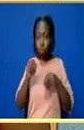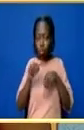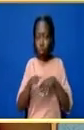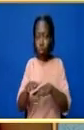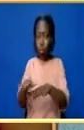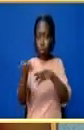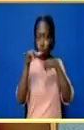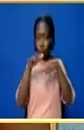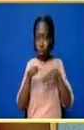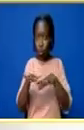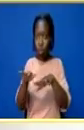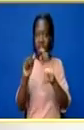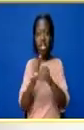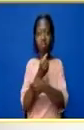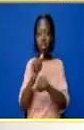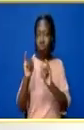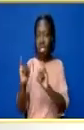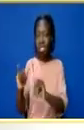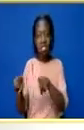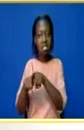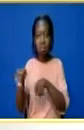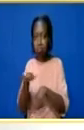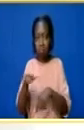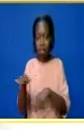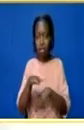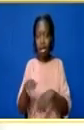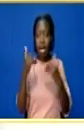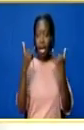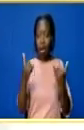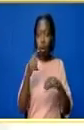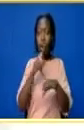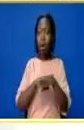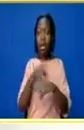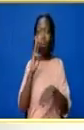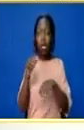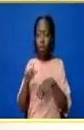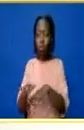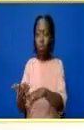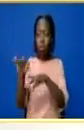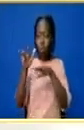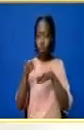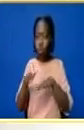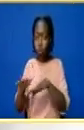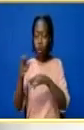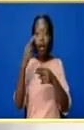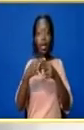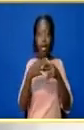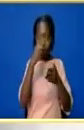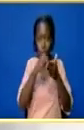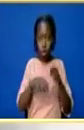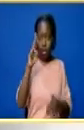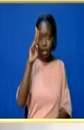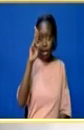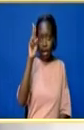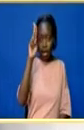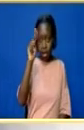starts flowing, we call it runoff water. Oh, that's runoff water? That is runoff water. Okay. We